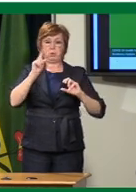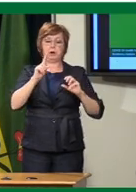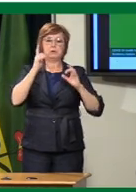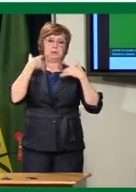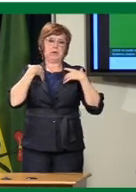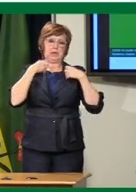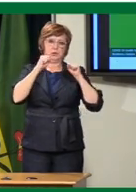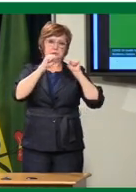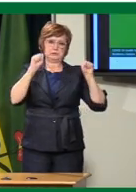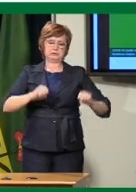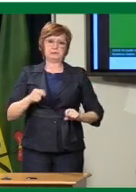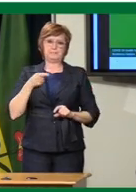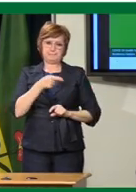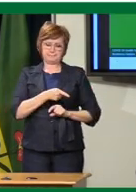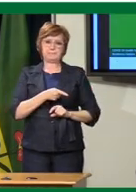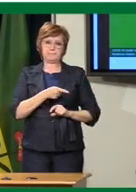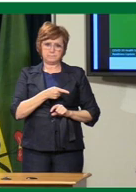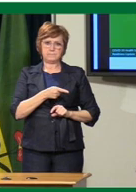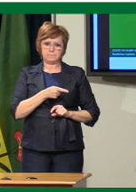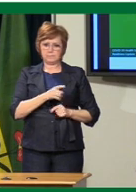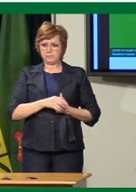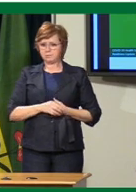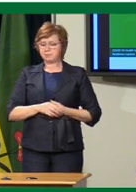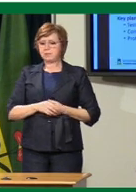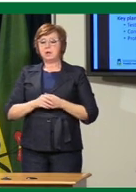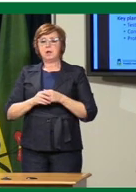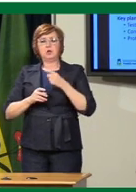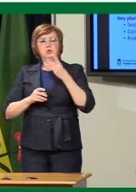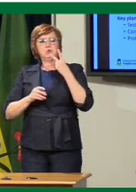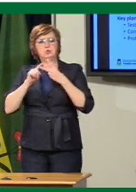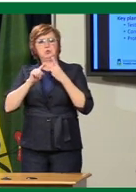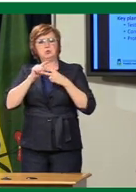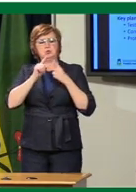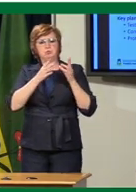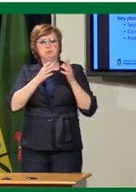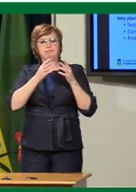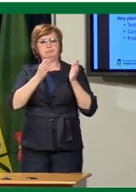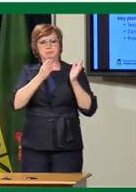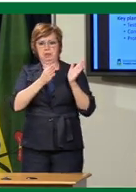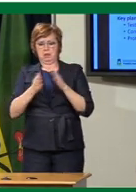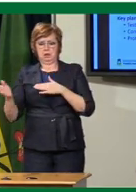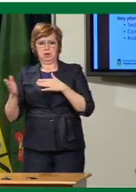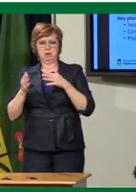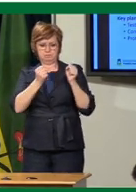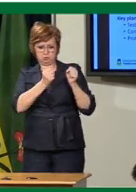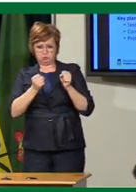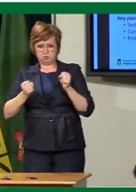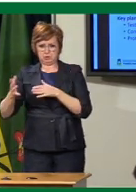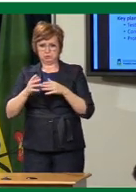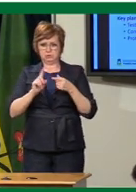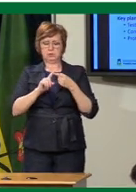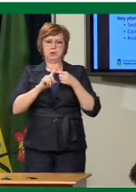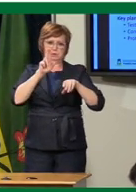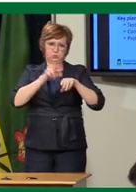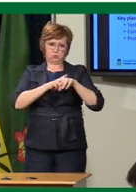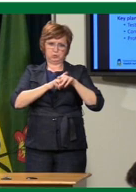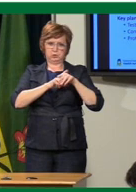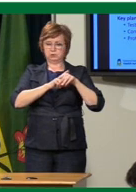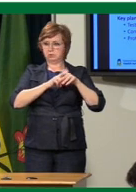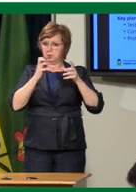I'm going to go through our offensive strategy. Our key goal is to contain, delay, and mitigate the virus and